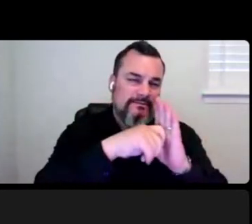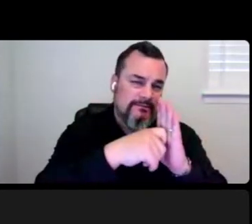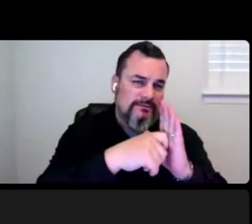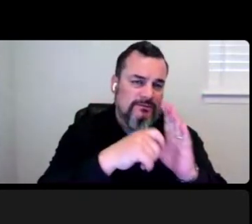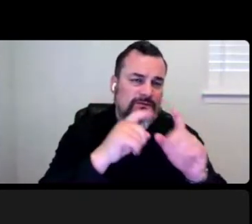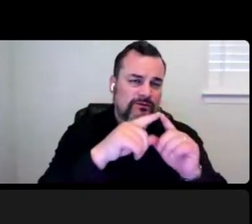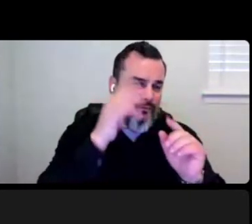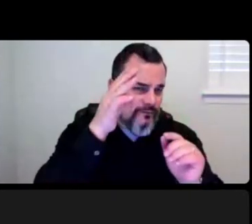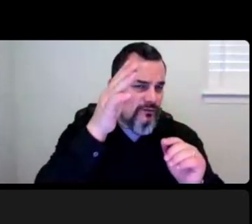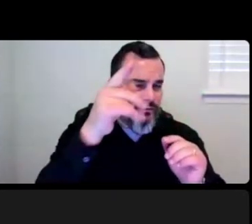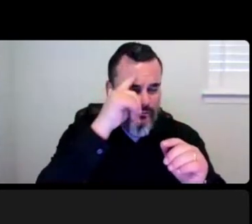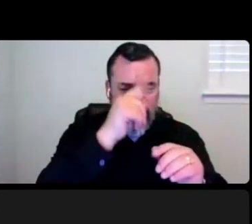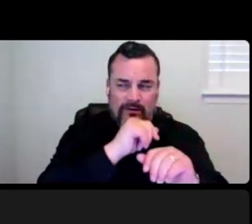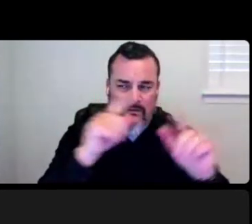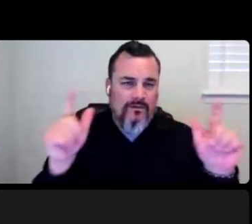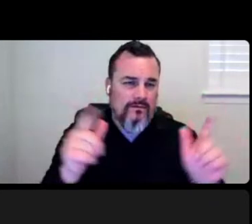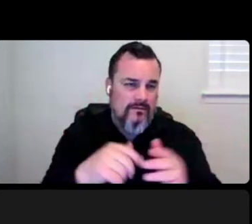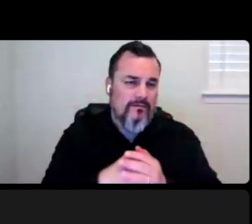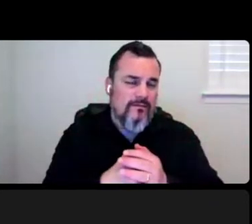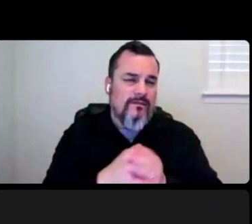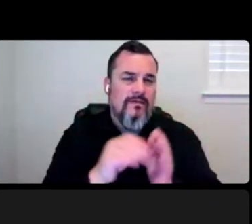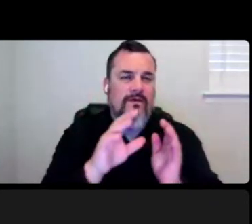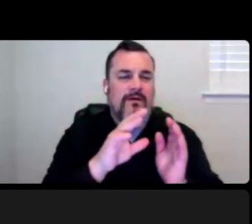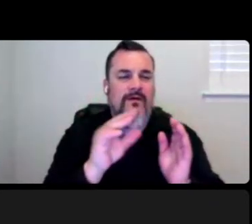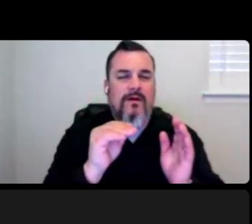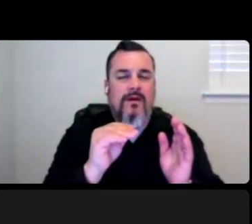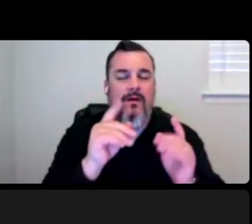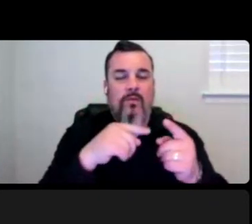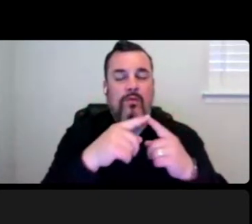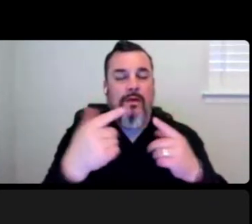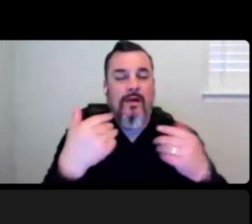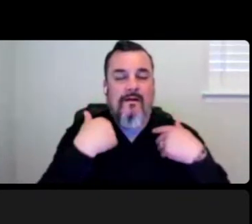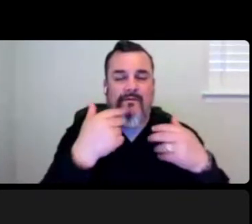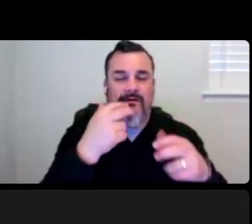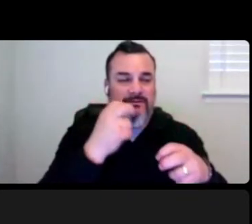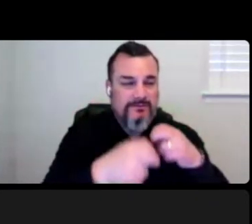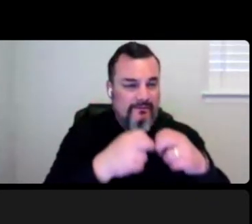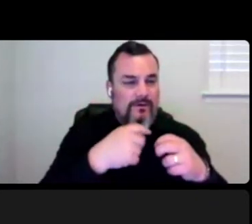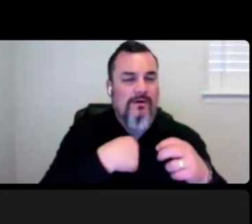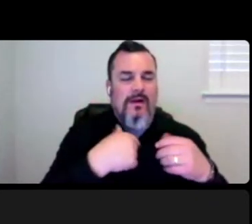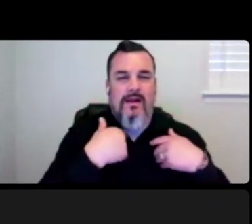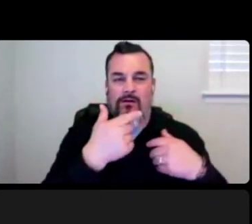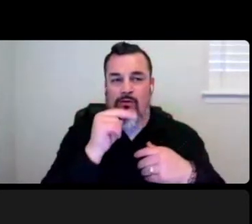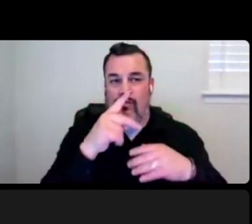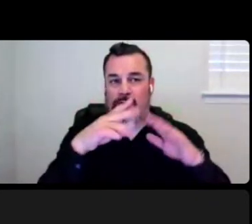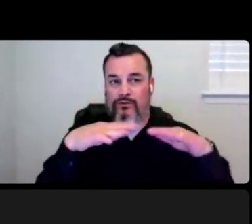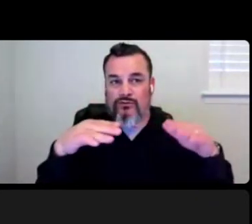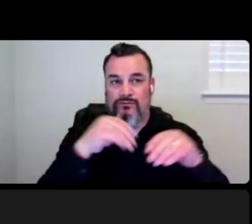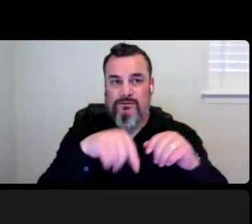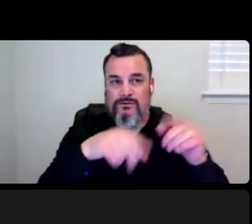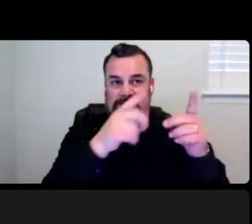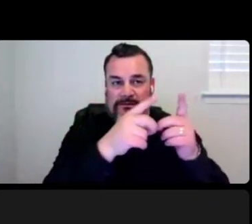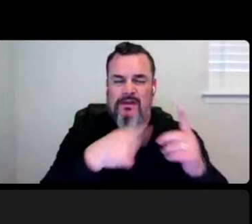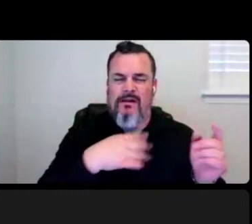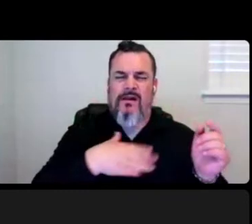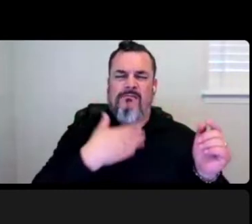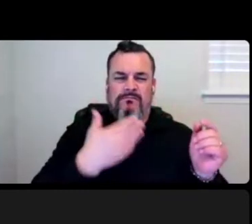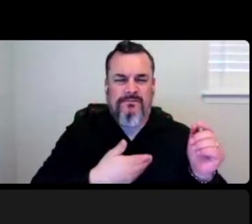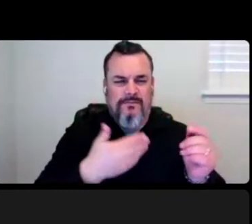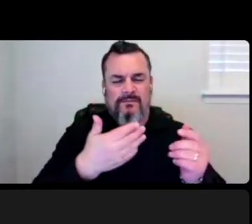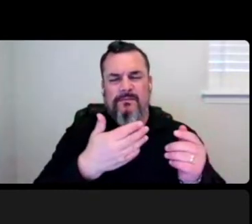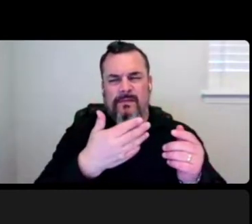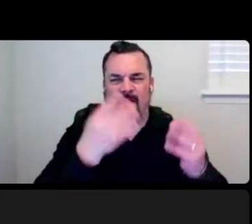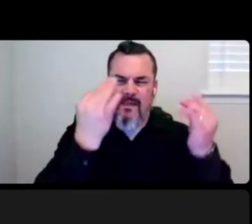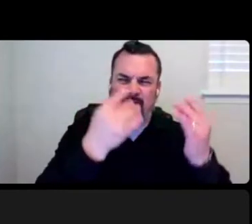to a future for everybody. And when they were having the difficulty, I had grandchildren in this district, and I was upset thinking,